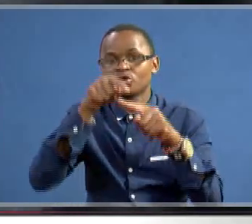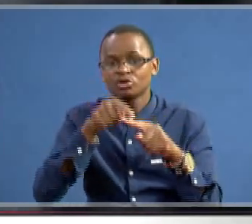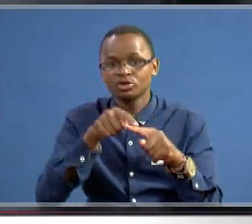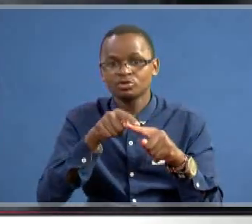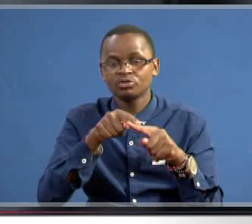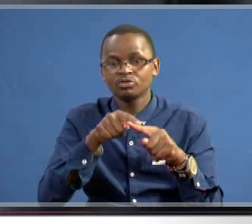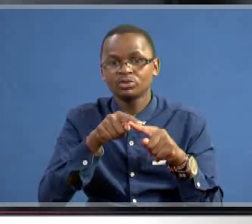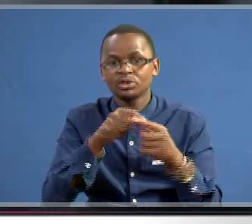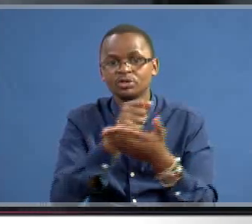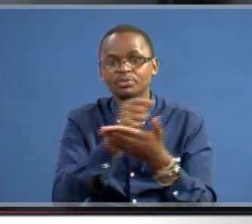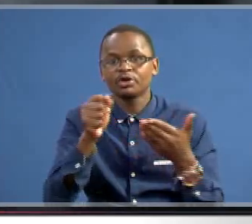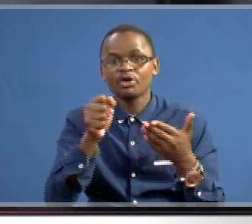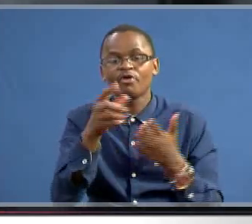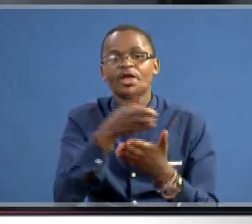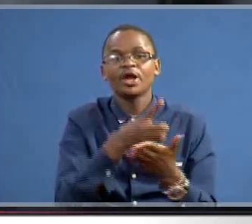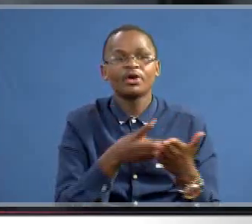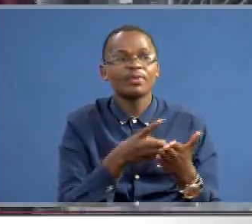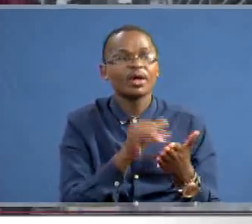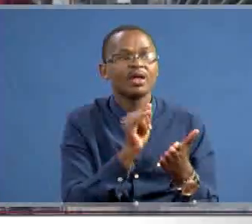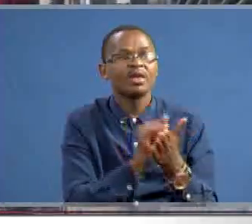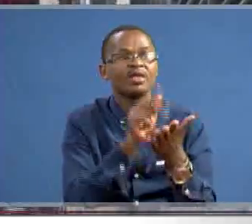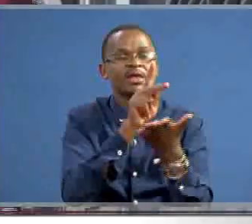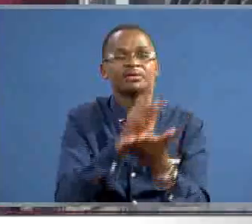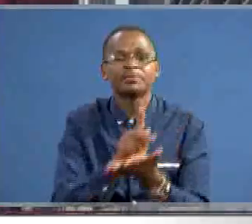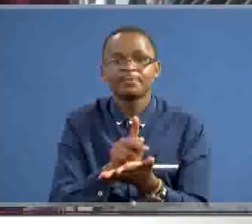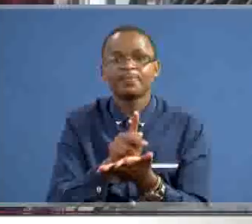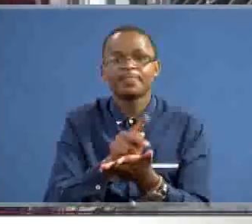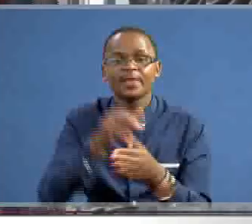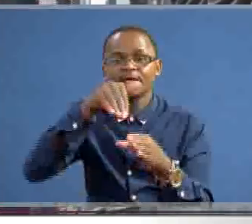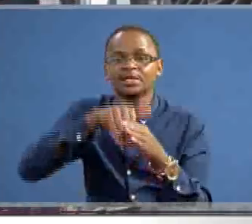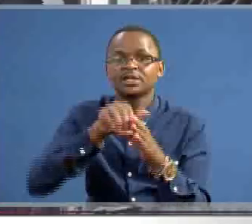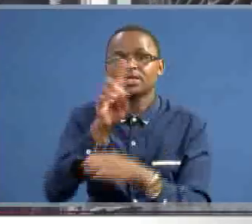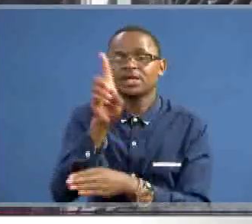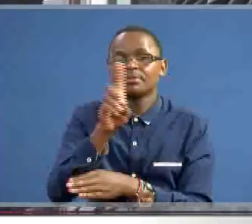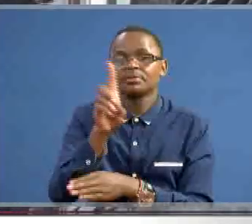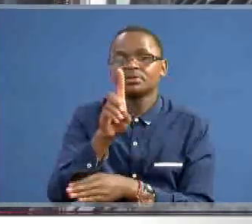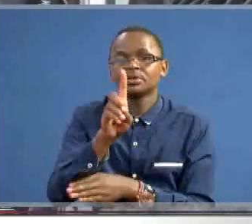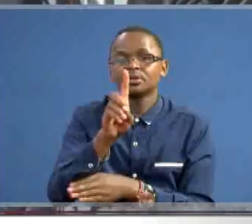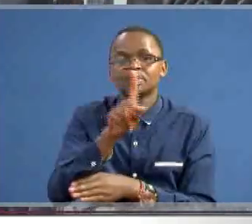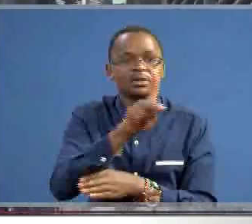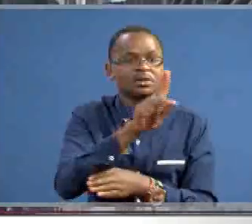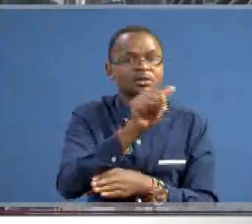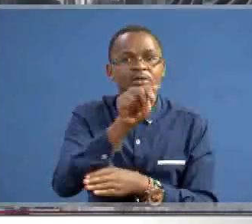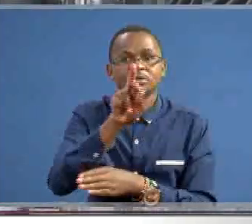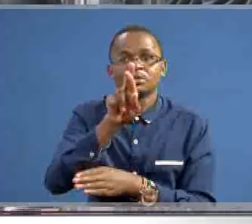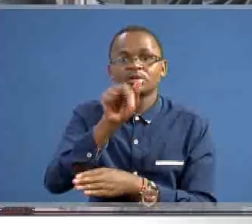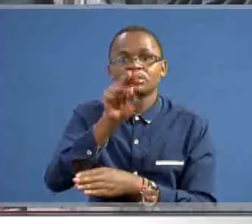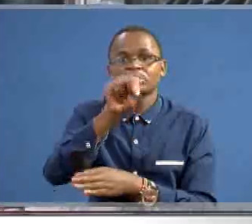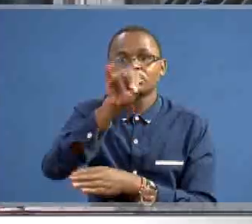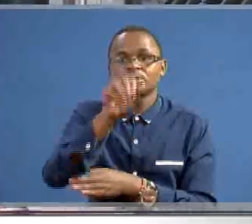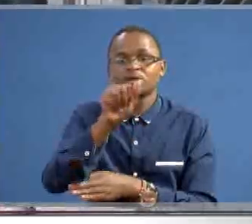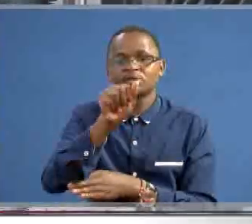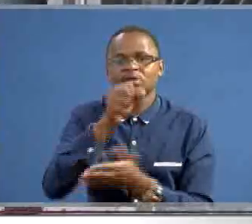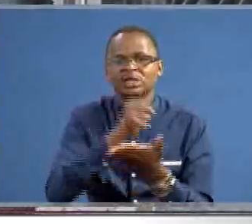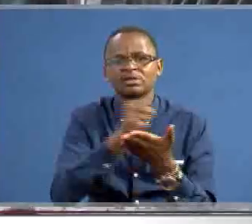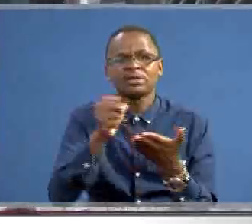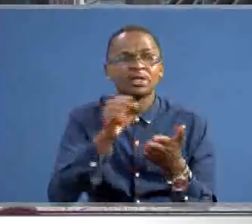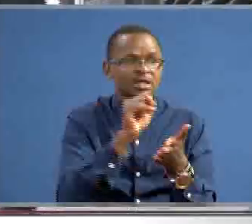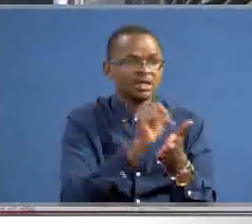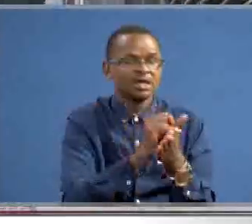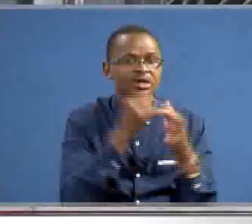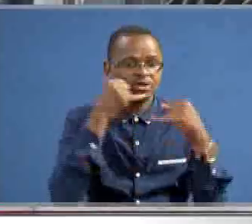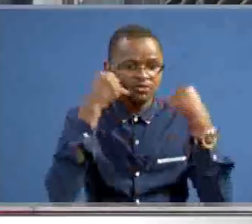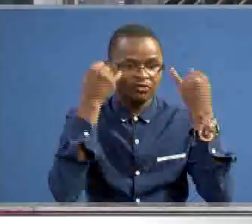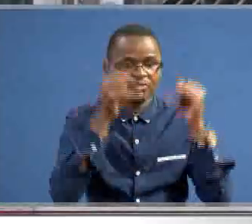over duplication all the documents that the interior ministry principal secretary Quran Jacobi Joe dismissing the claims that